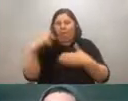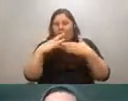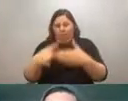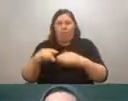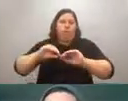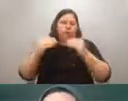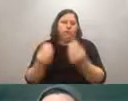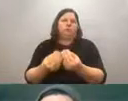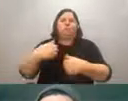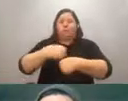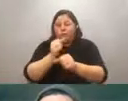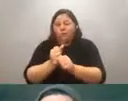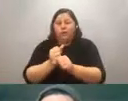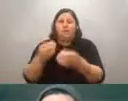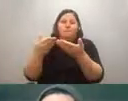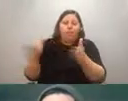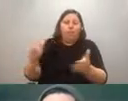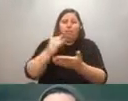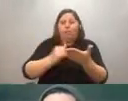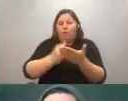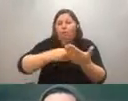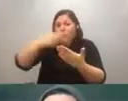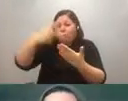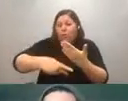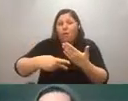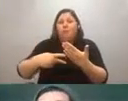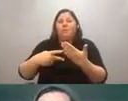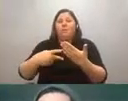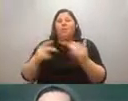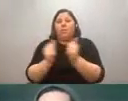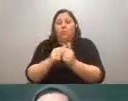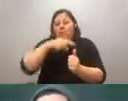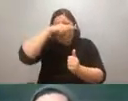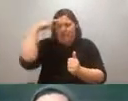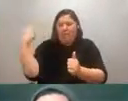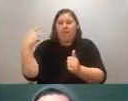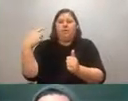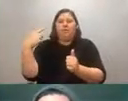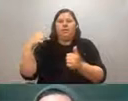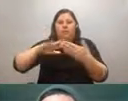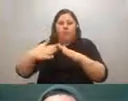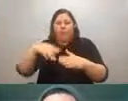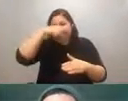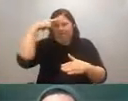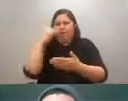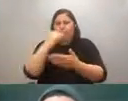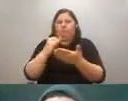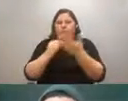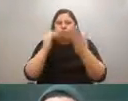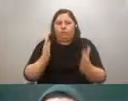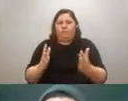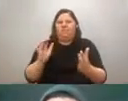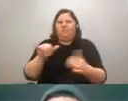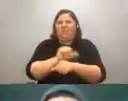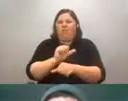create public art programming um with black communities and black artists um and that's been work that's been